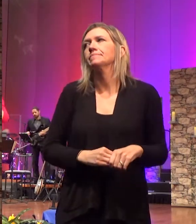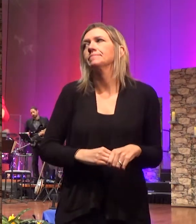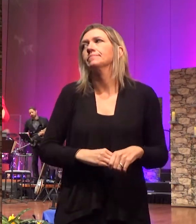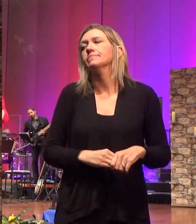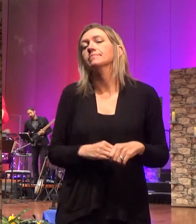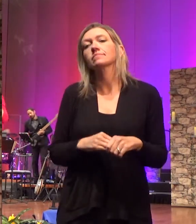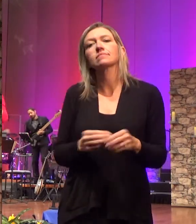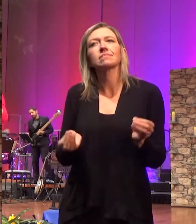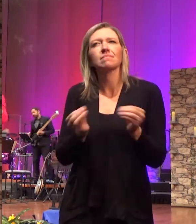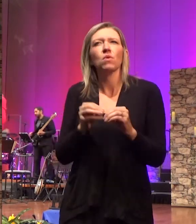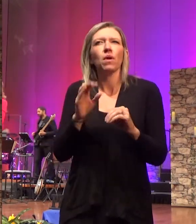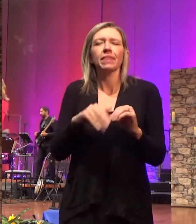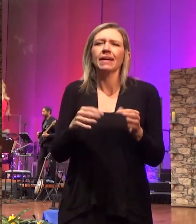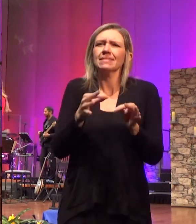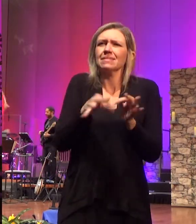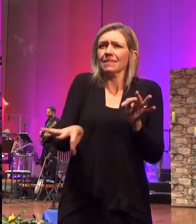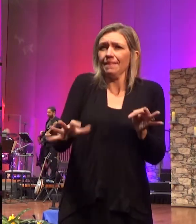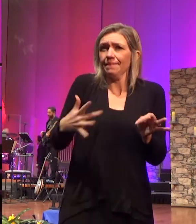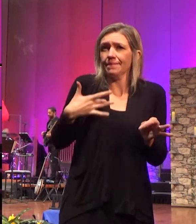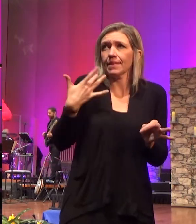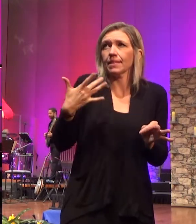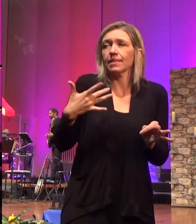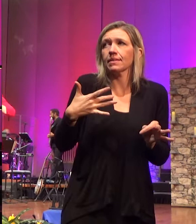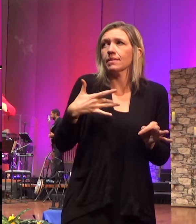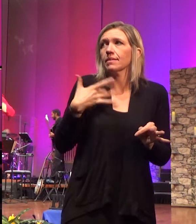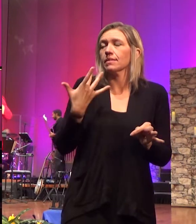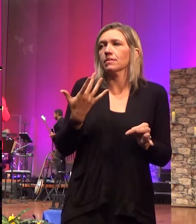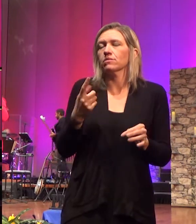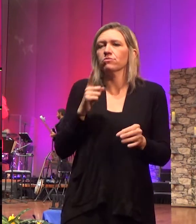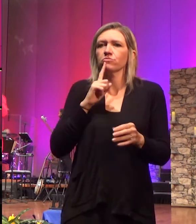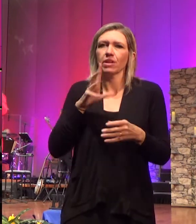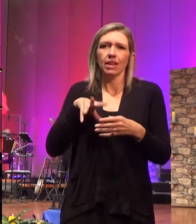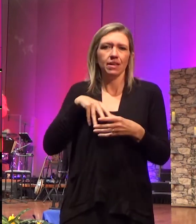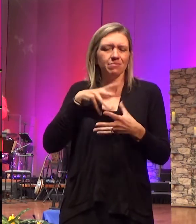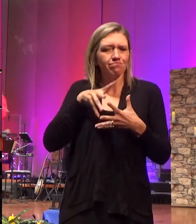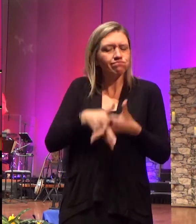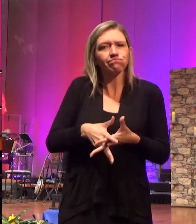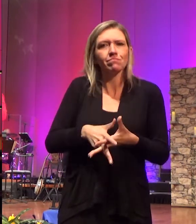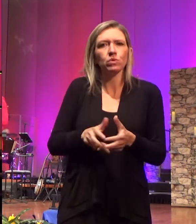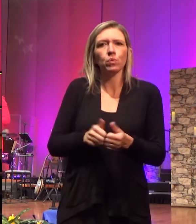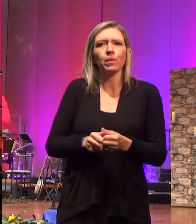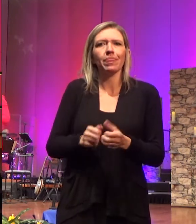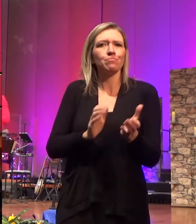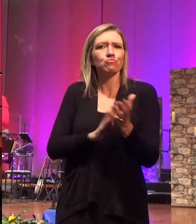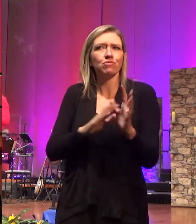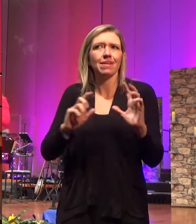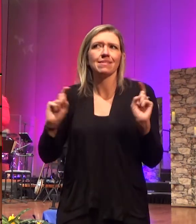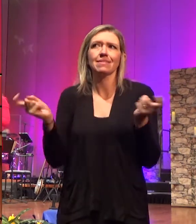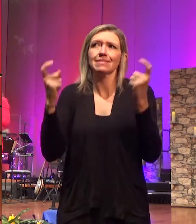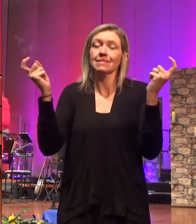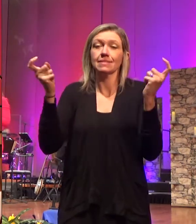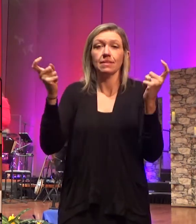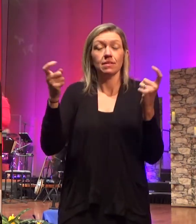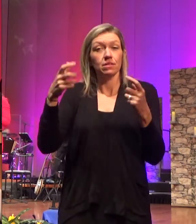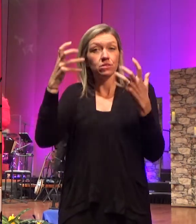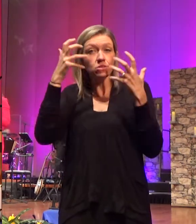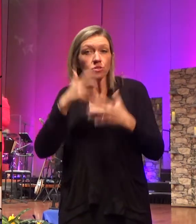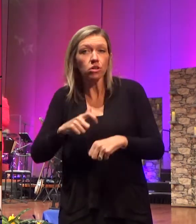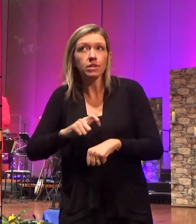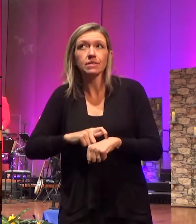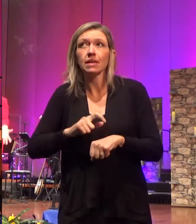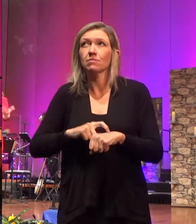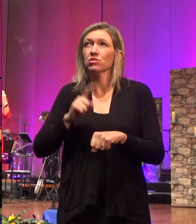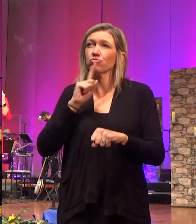and it's more than a feeling, and it's anchored in praise. And when it's the darkest, it reaches